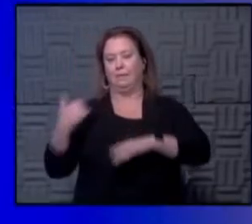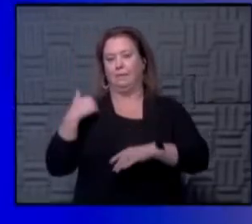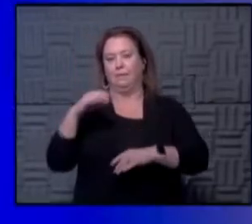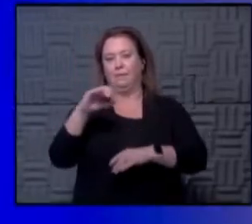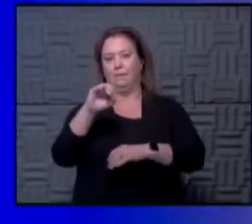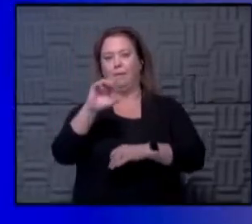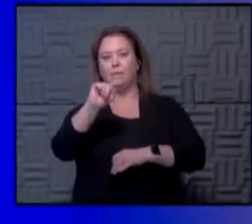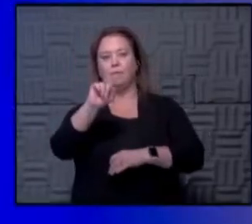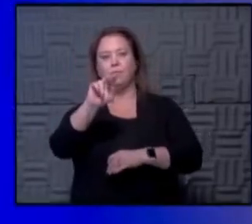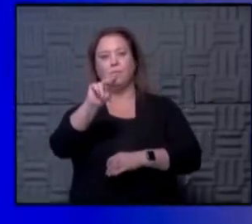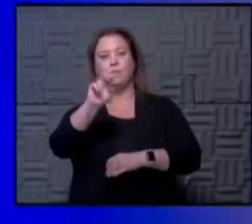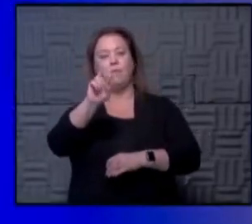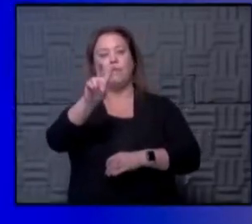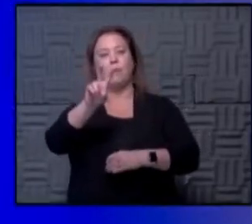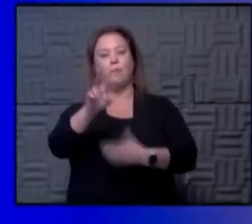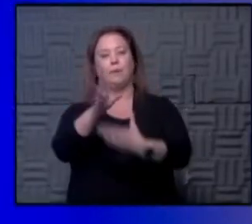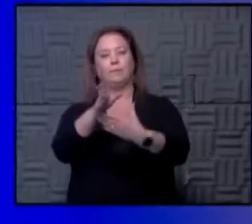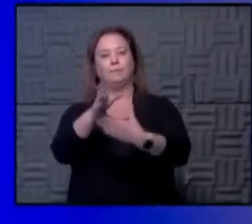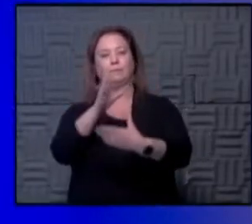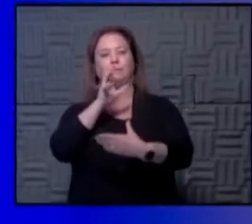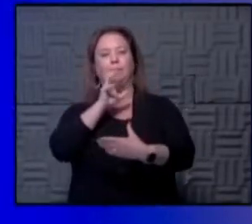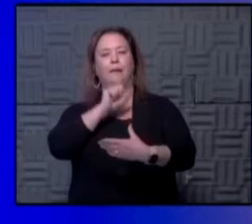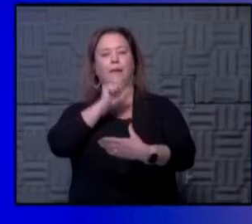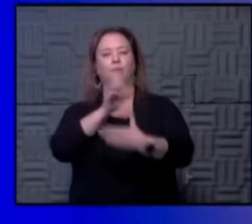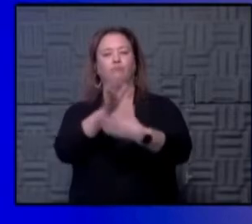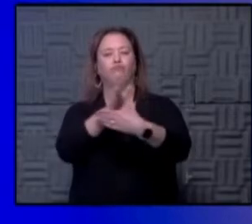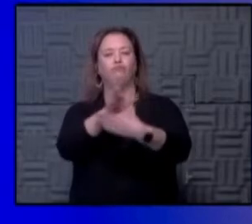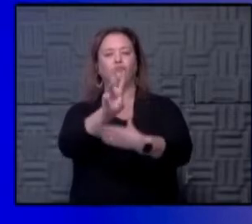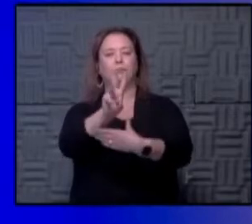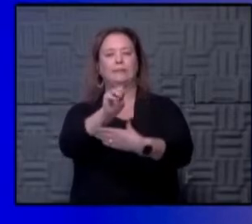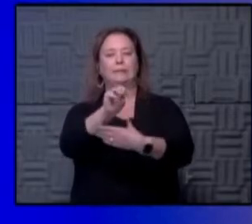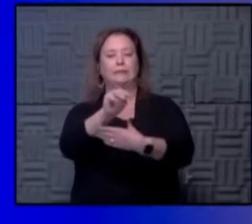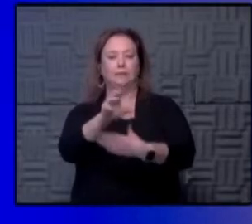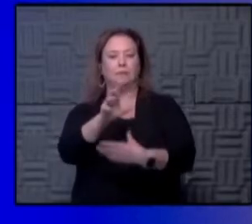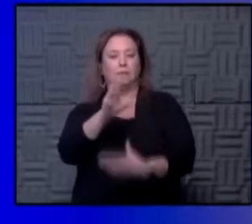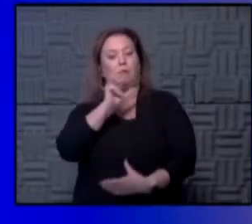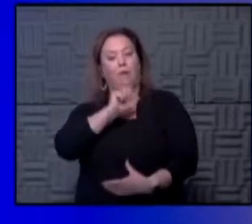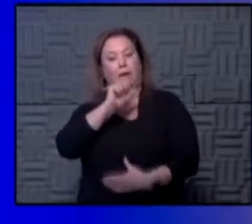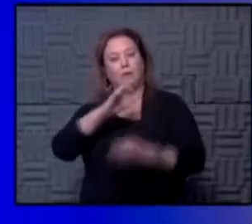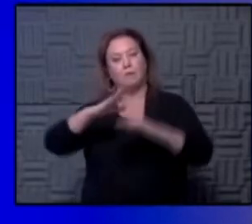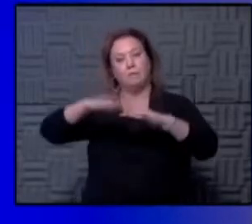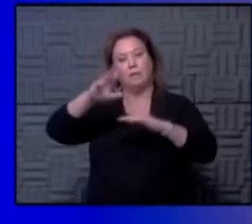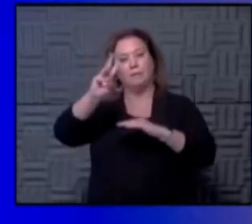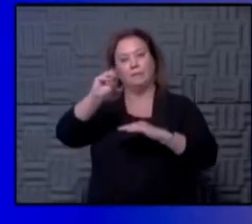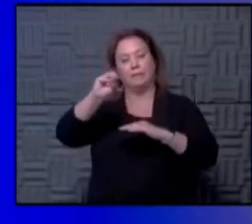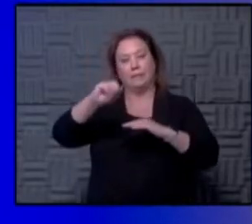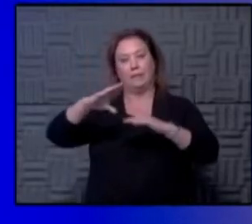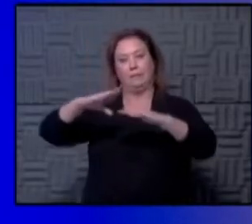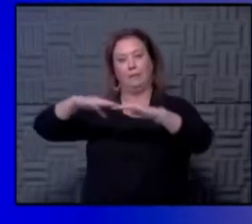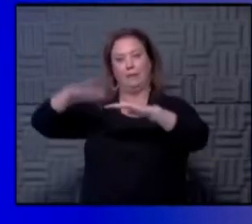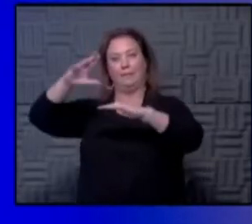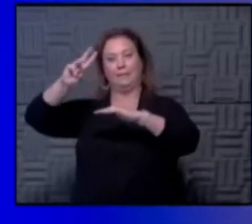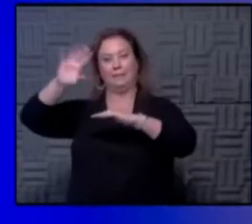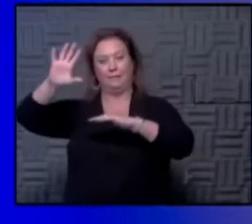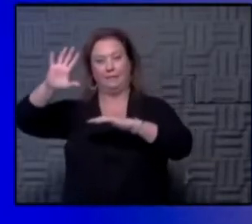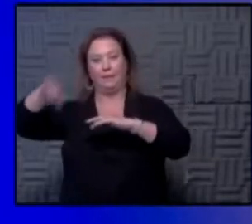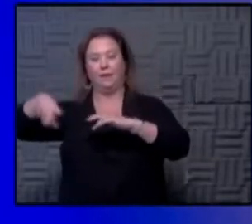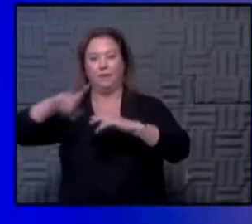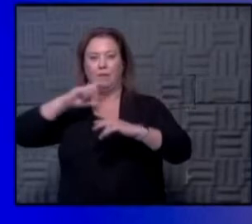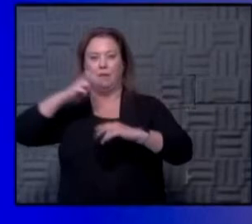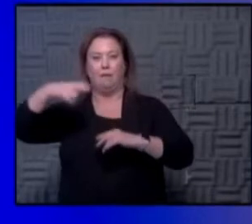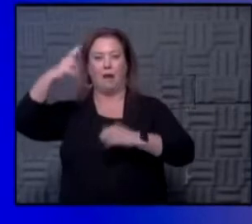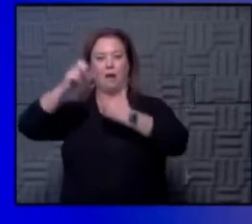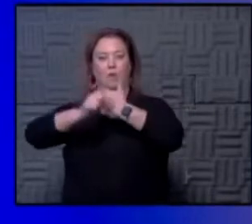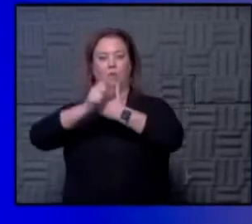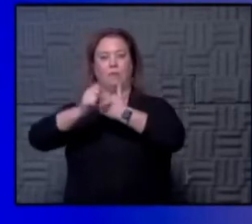November, they were in their mid-60s. So certainly we know that age above 60, but especially above 65, it puts you at